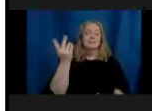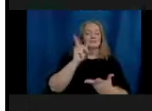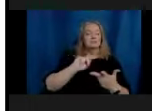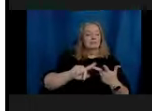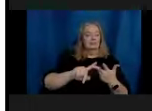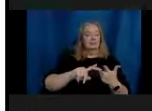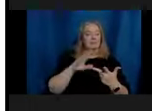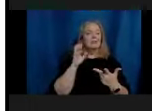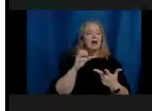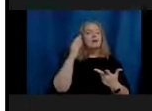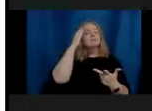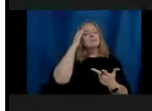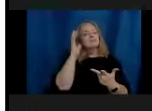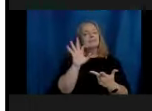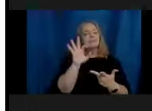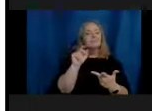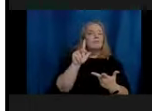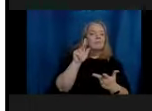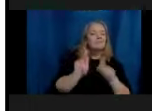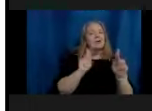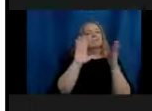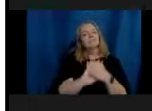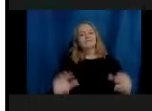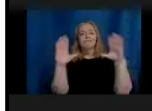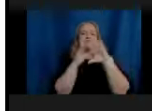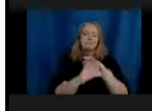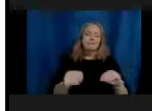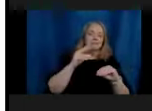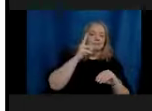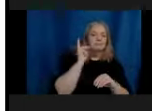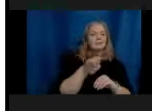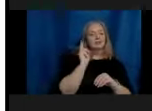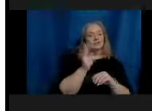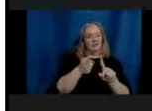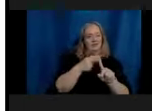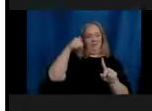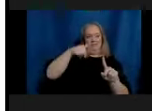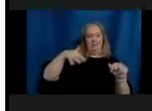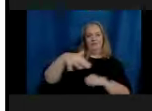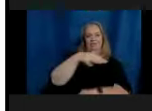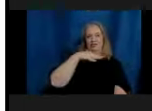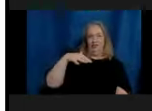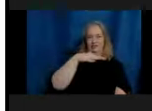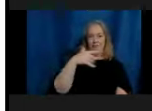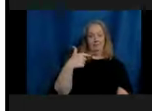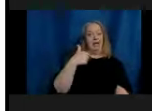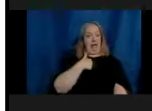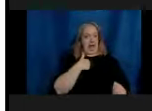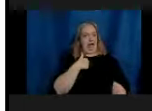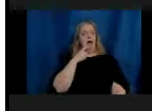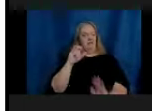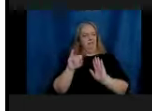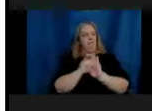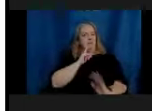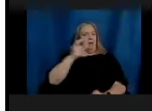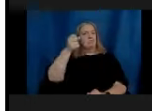the folk histories and folk stories and folk songs that are available to this region. So I identify as a Southern artist, and most